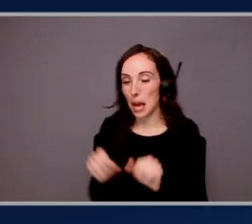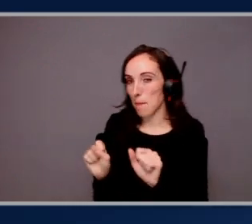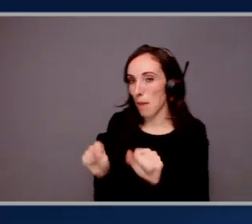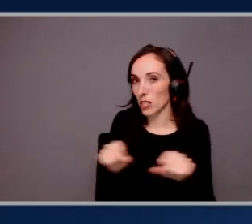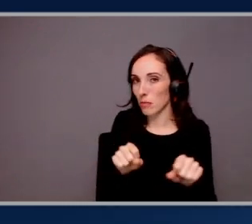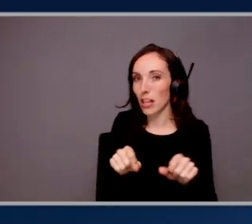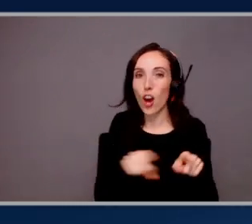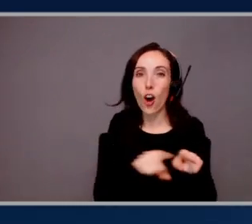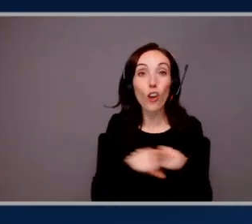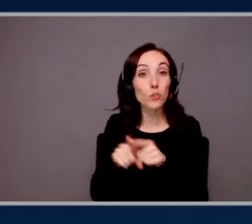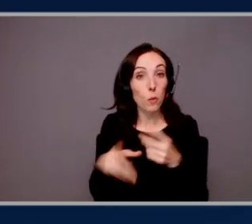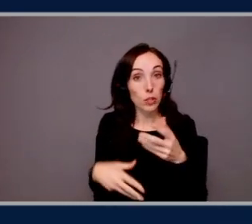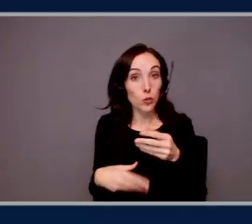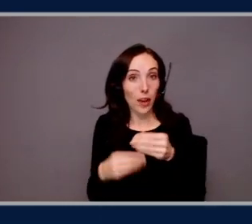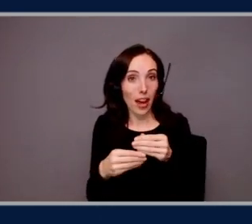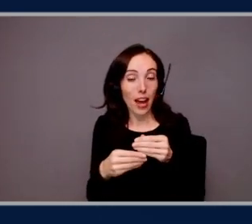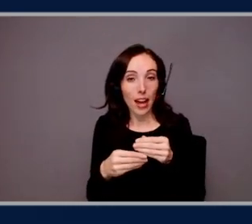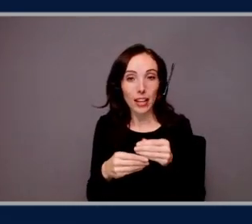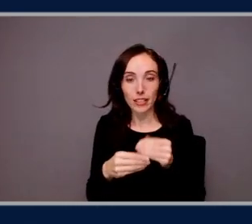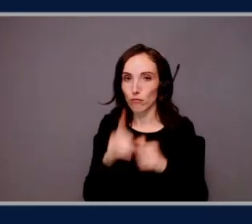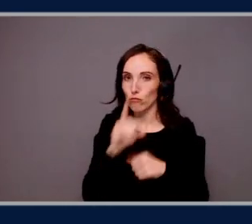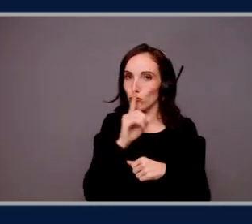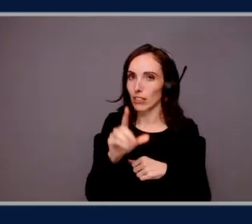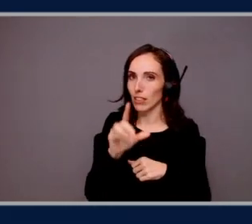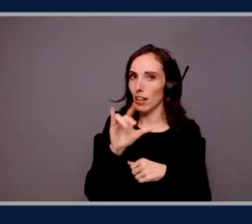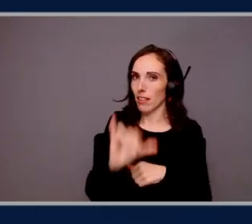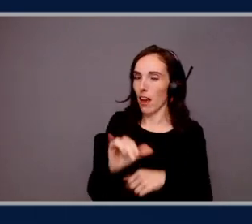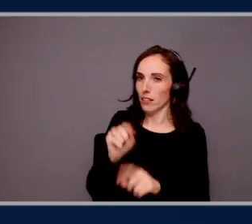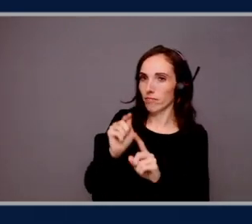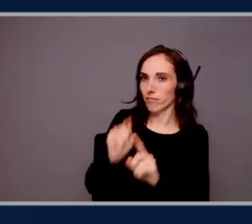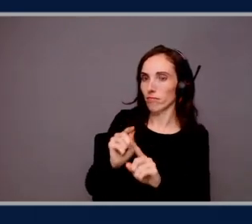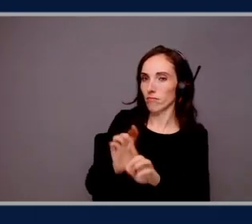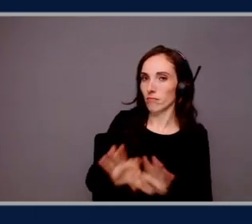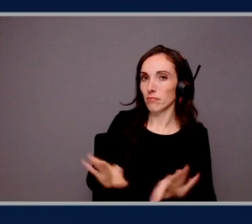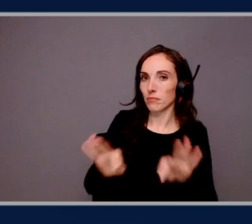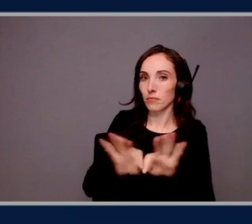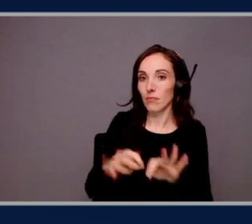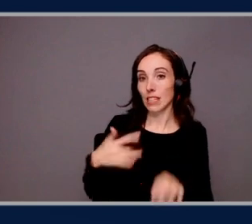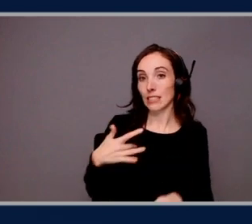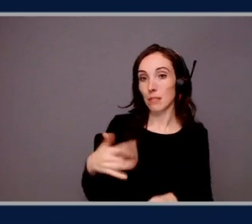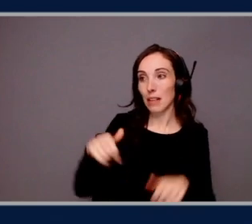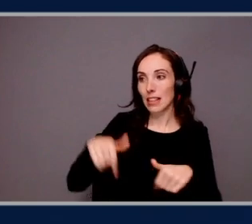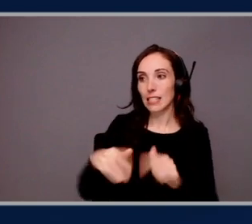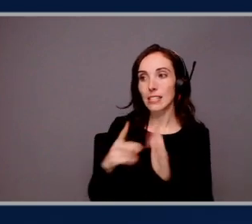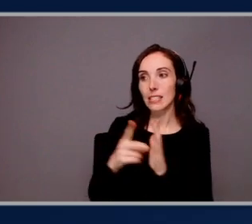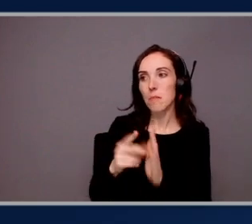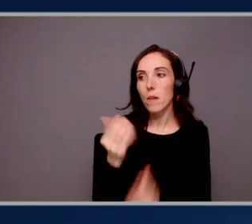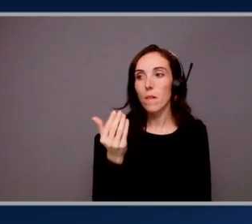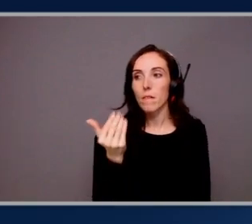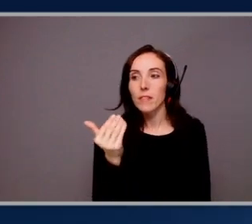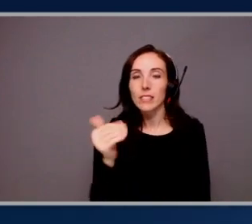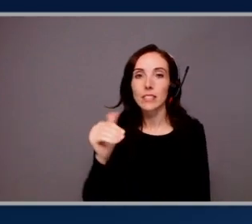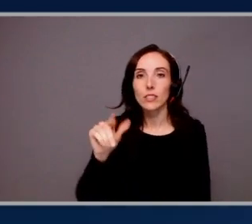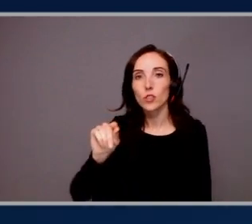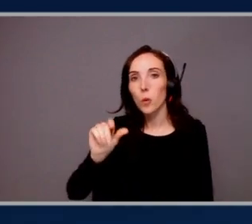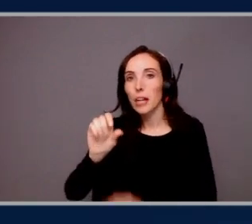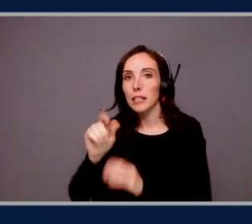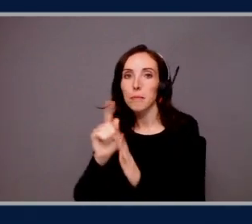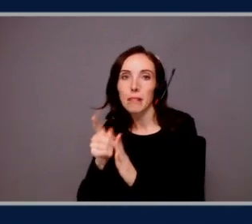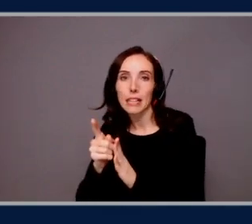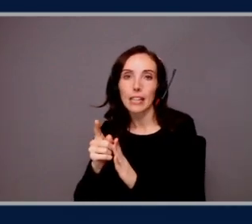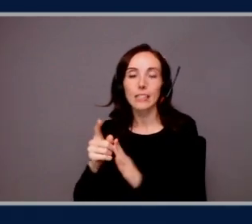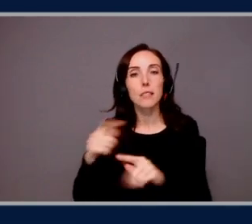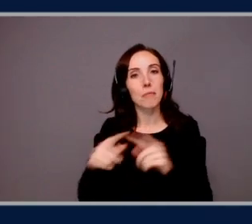to add, right? I think that is like the real value proposition is this would typically be a 15 to 20 minute exercise, and that's not boiled down to 30 seconds, right? Yeah. So I